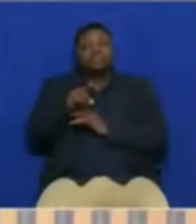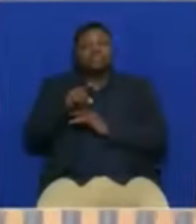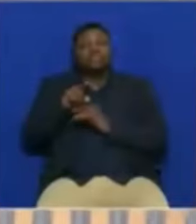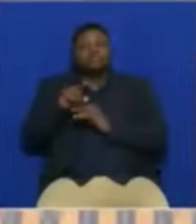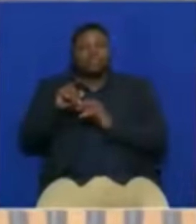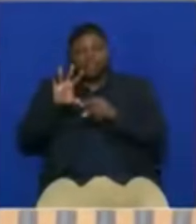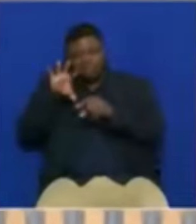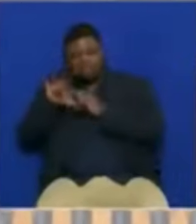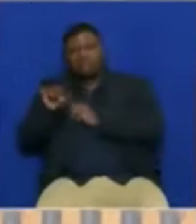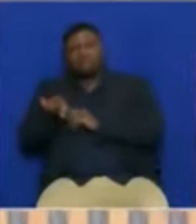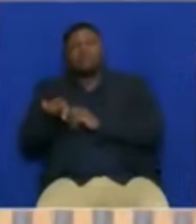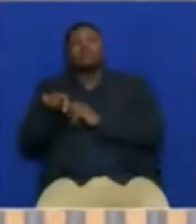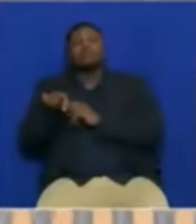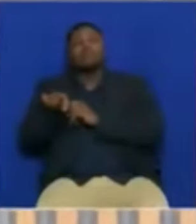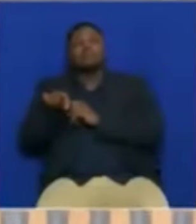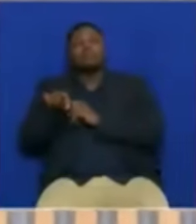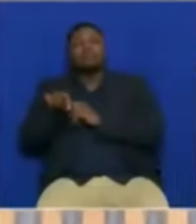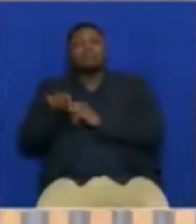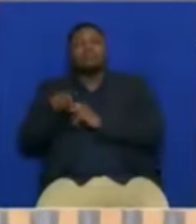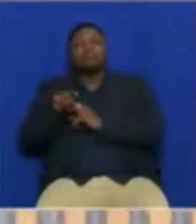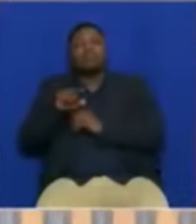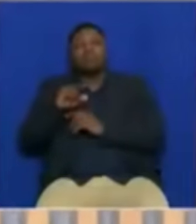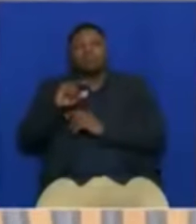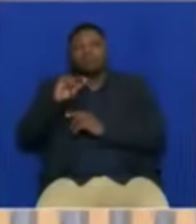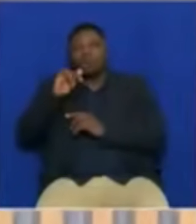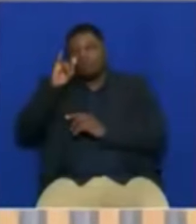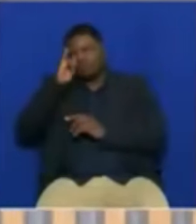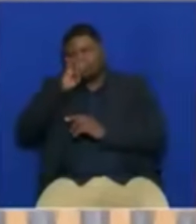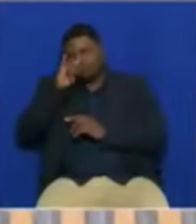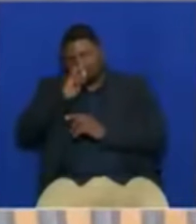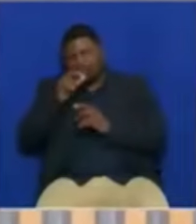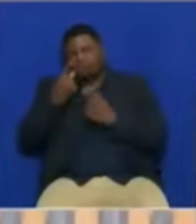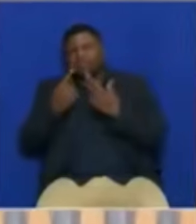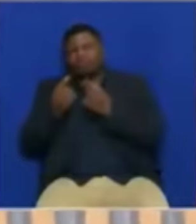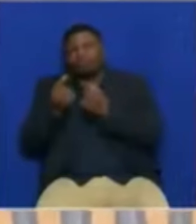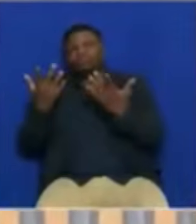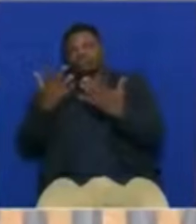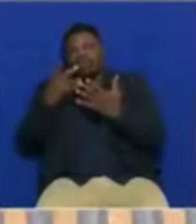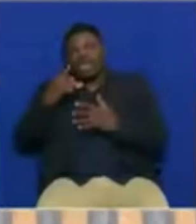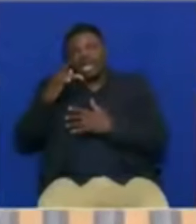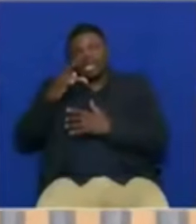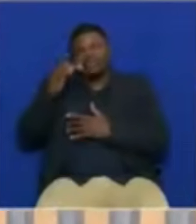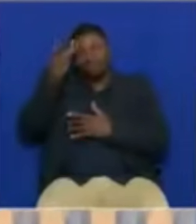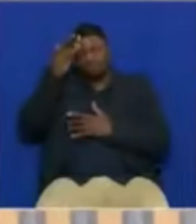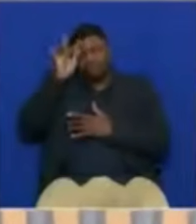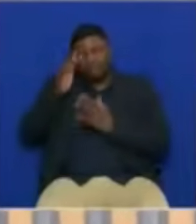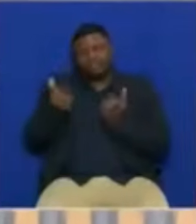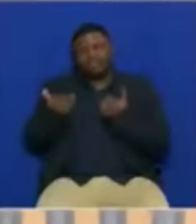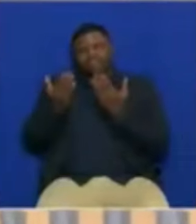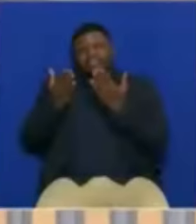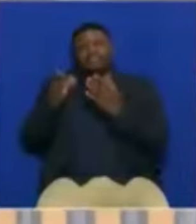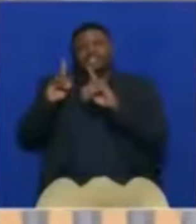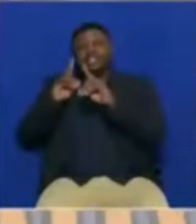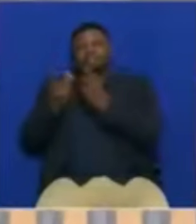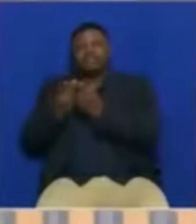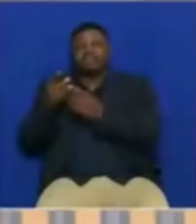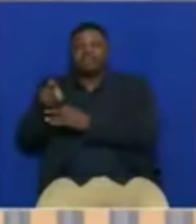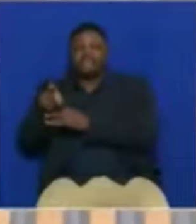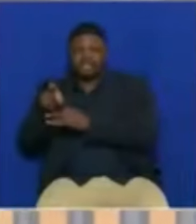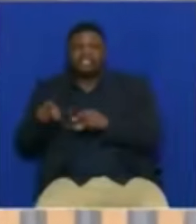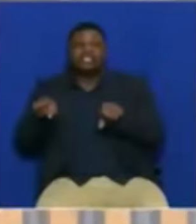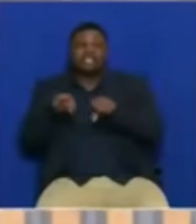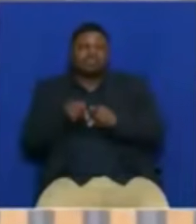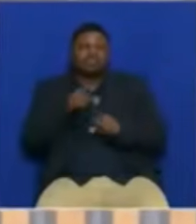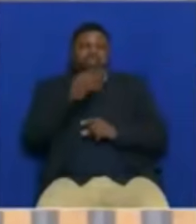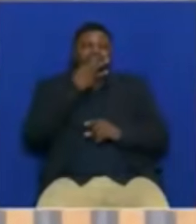to capture crime intelligence. We know you say General Kumalo was. So there are names there, and